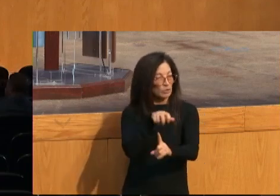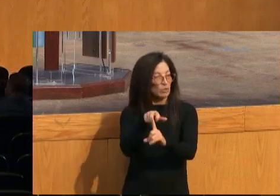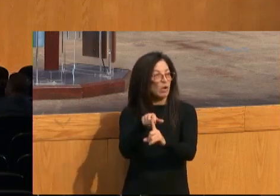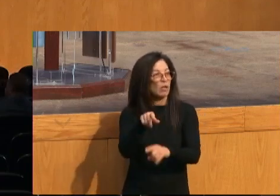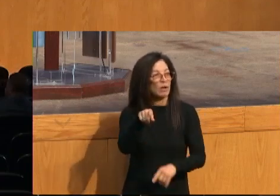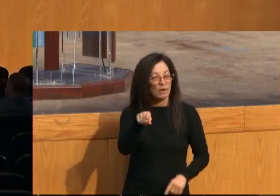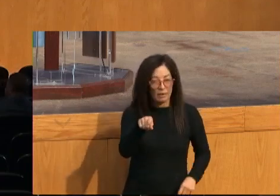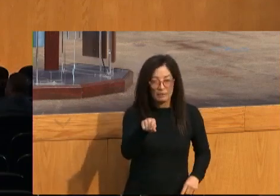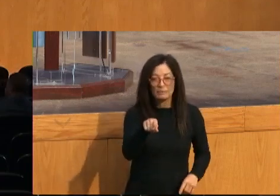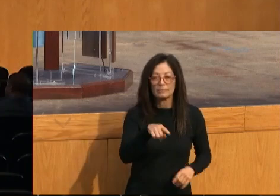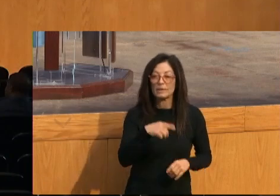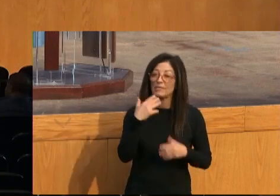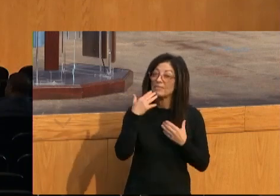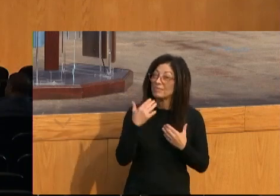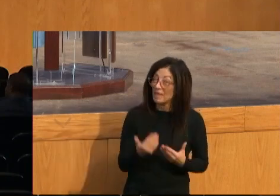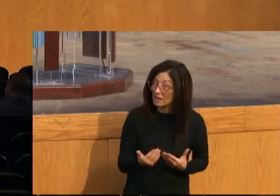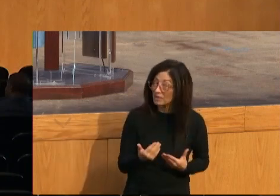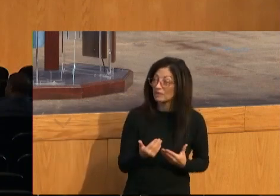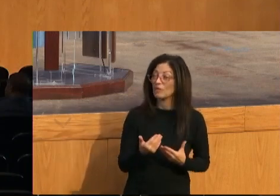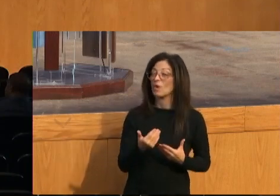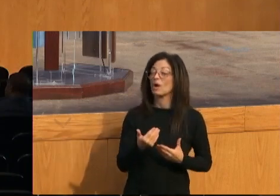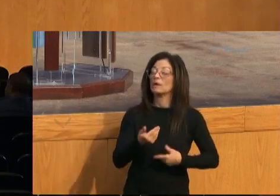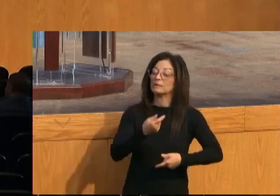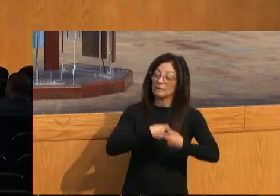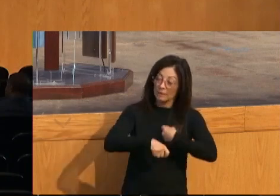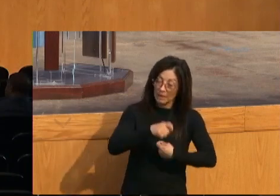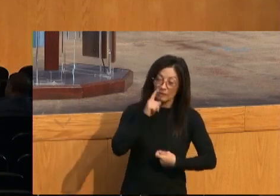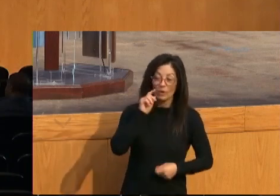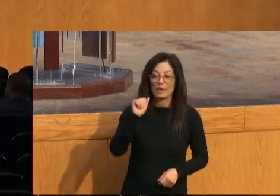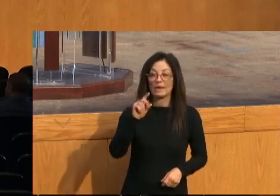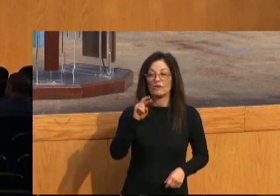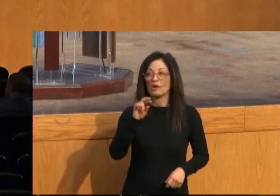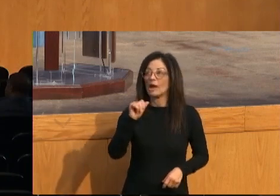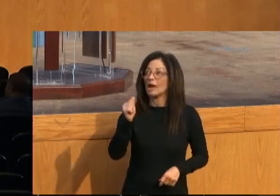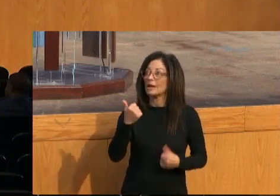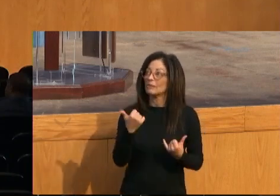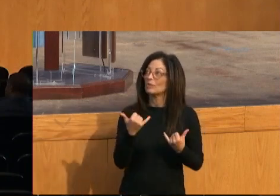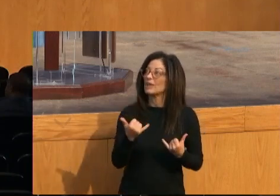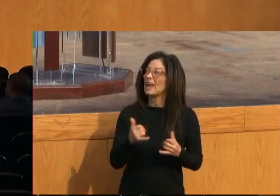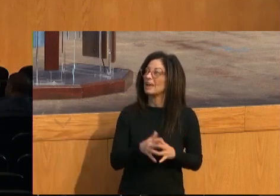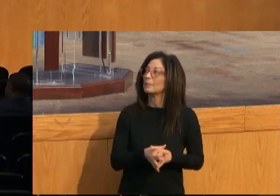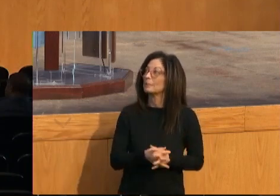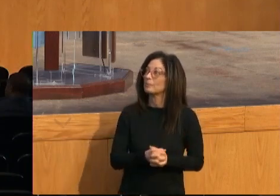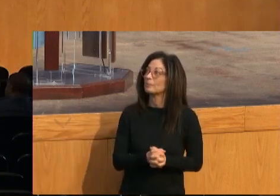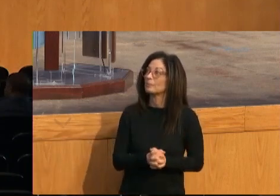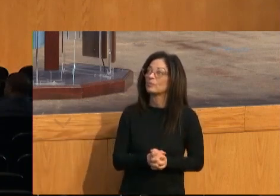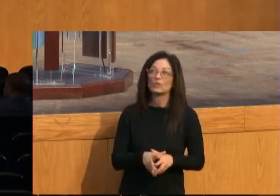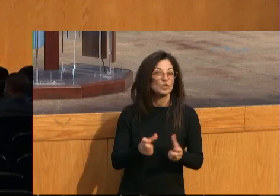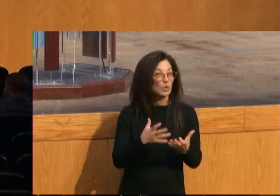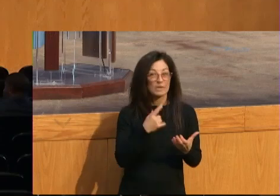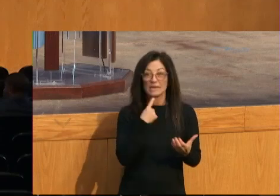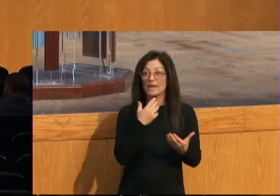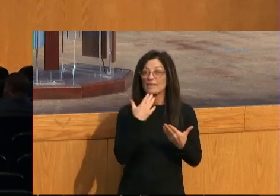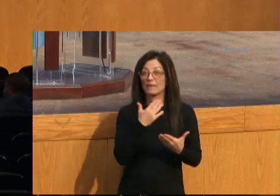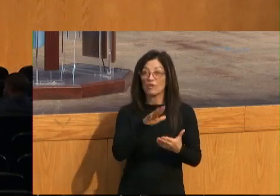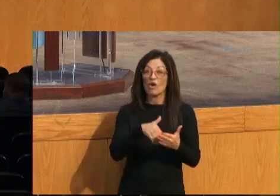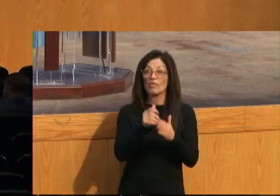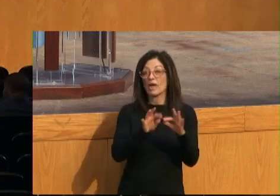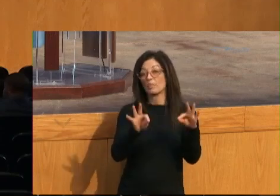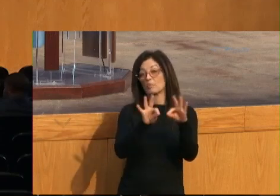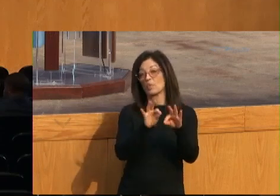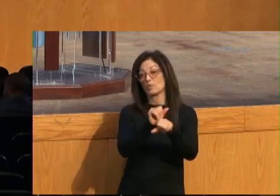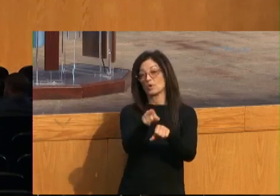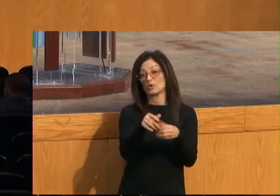on. And thank you for stepping in for Adriana today. And we just want to say thank you for all the important work that you're